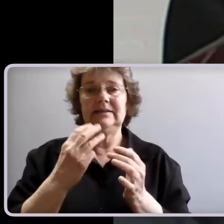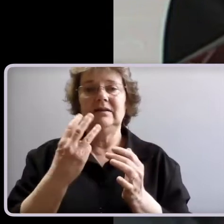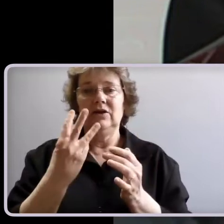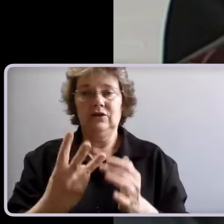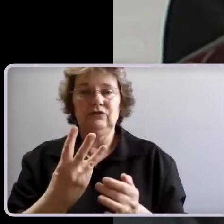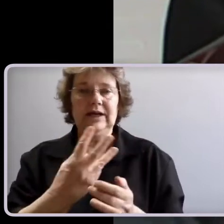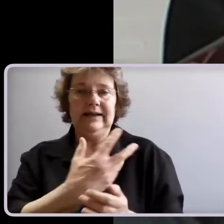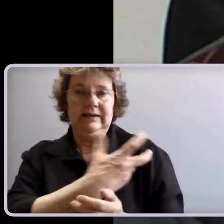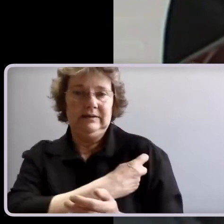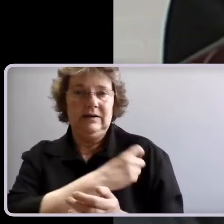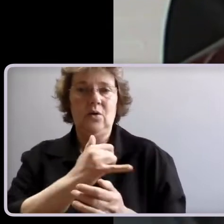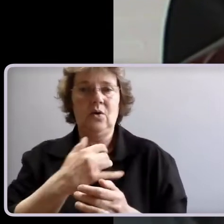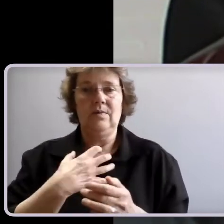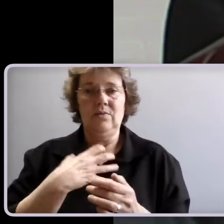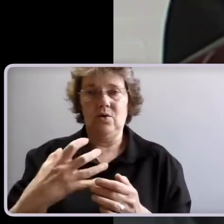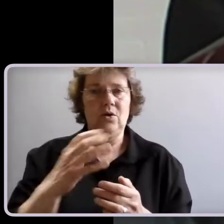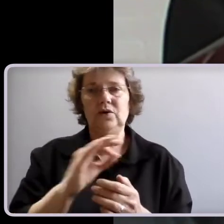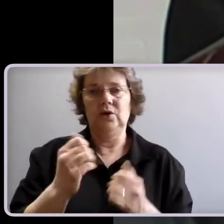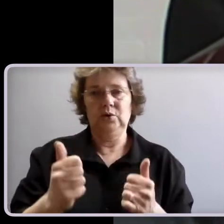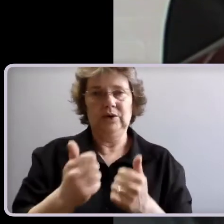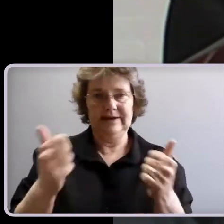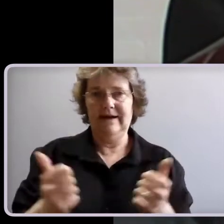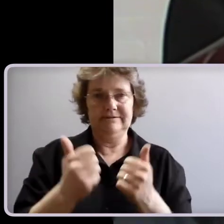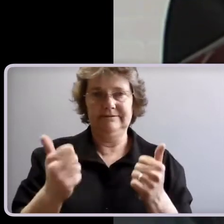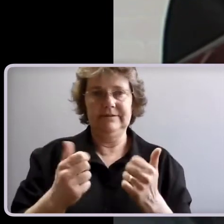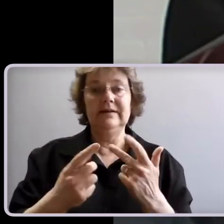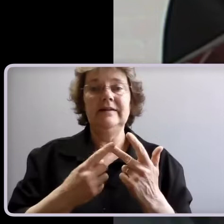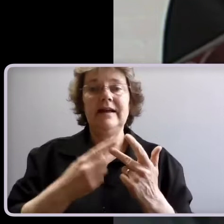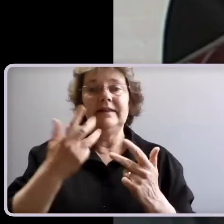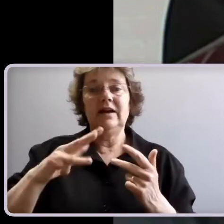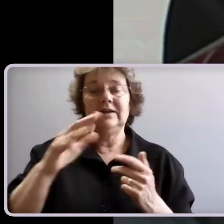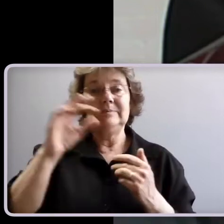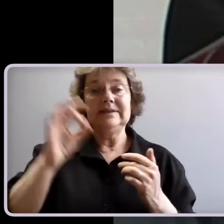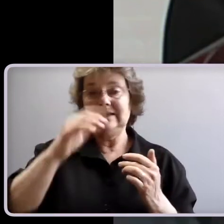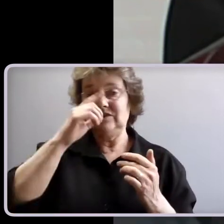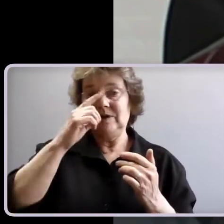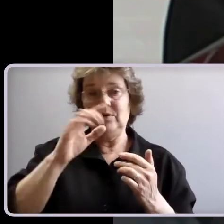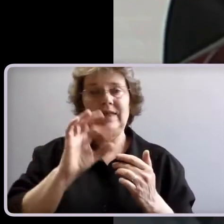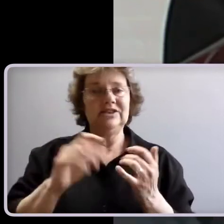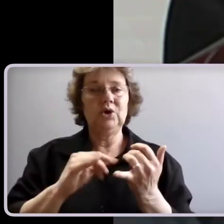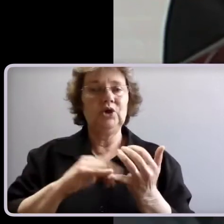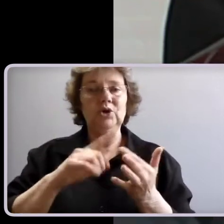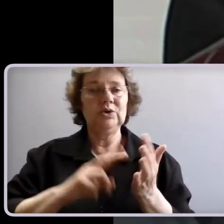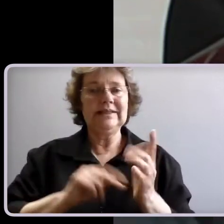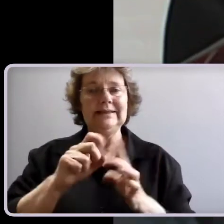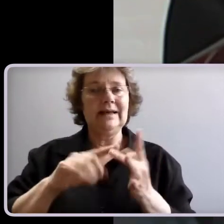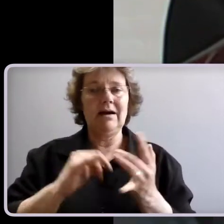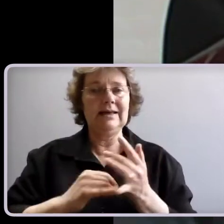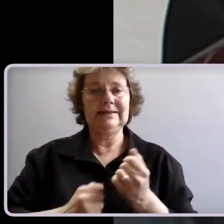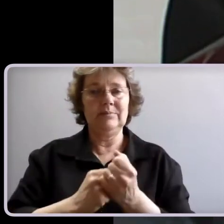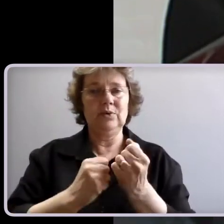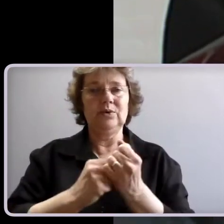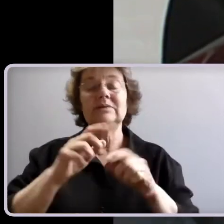real record of the other 90% of us who don't use NDIS supports. Most older people, though, have had at least 3